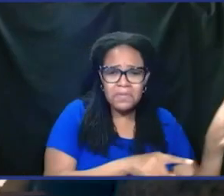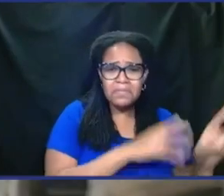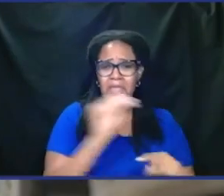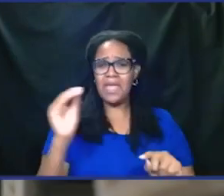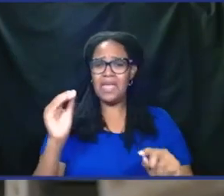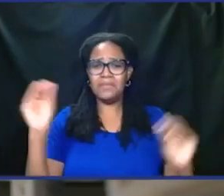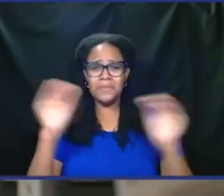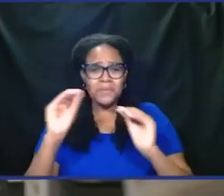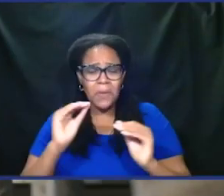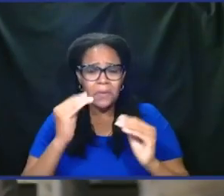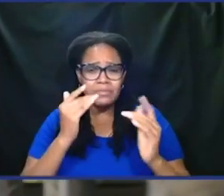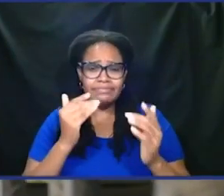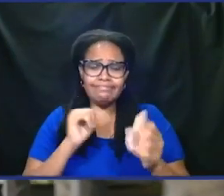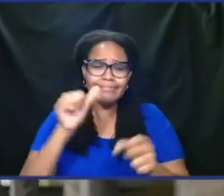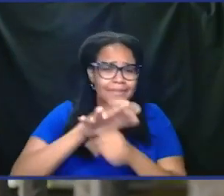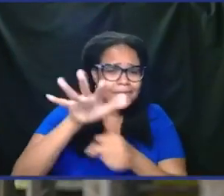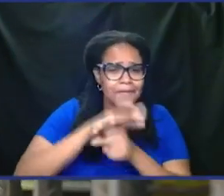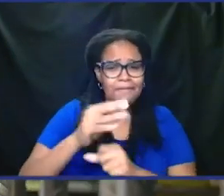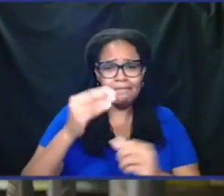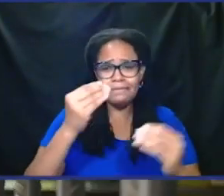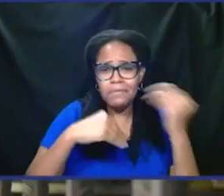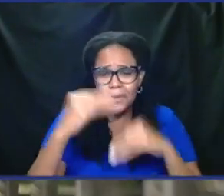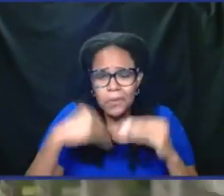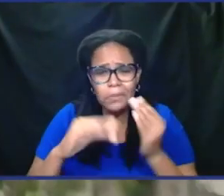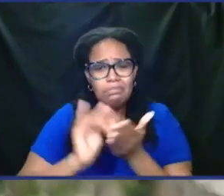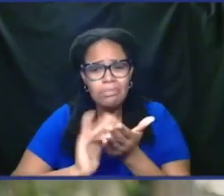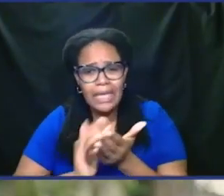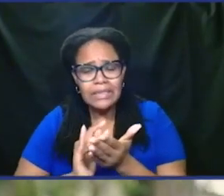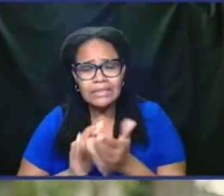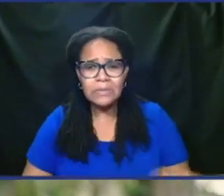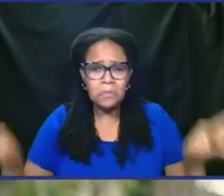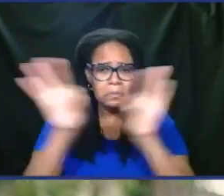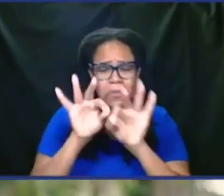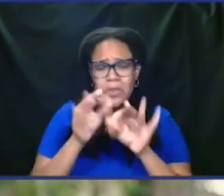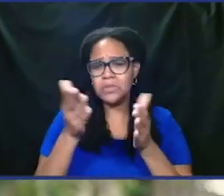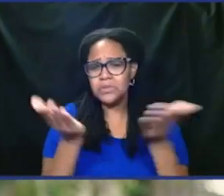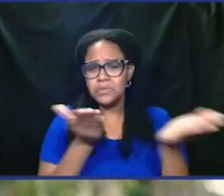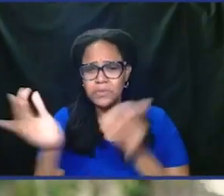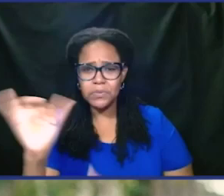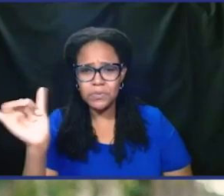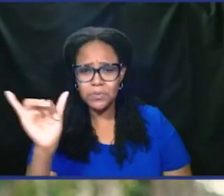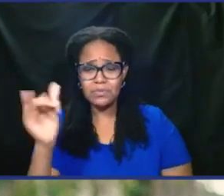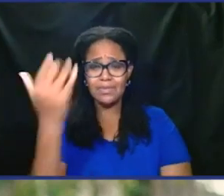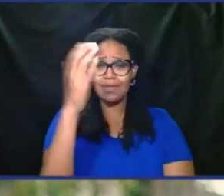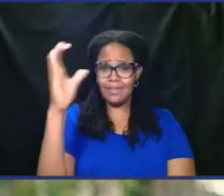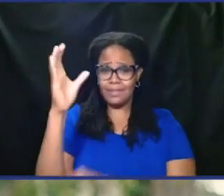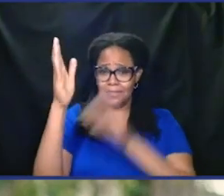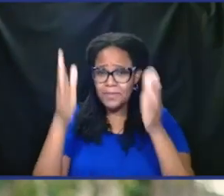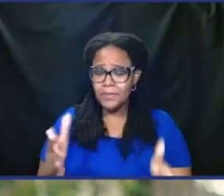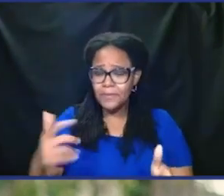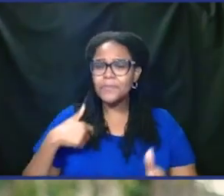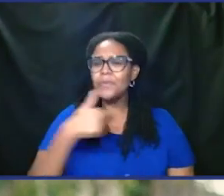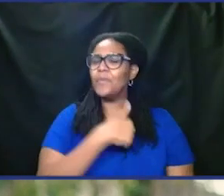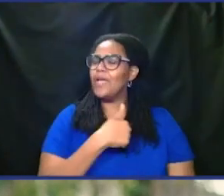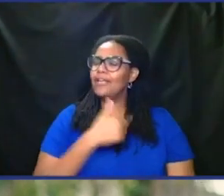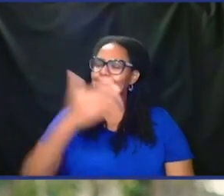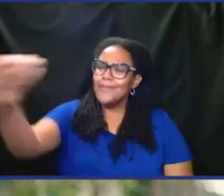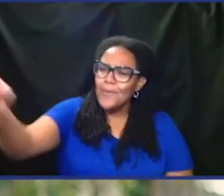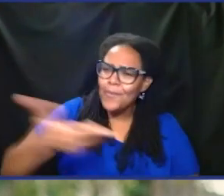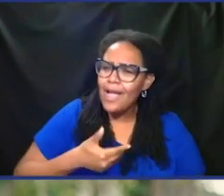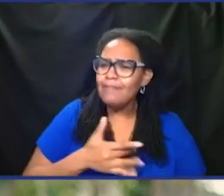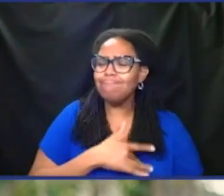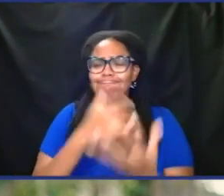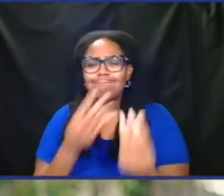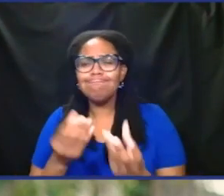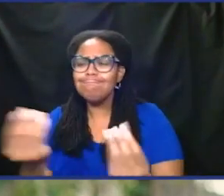food, medicine, and essential services. Colombians are generous and welcoming and are helping their Venezuelan neighbors with